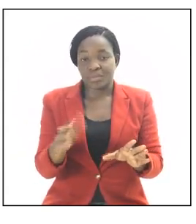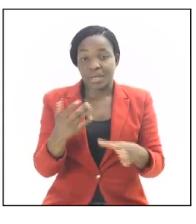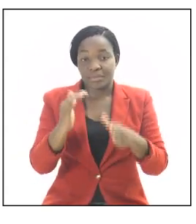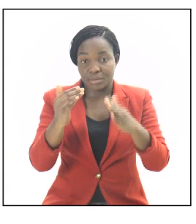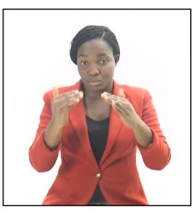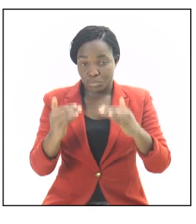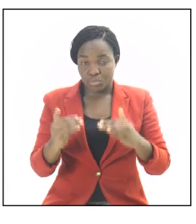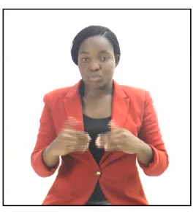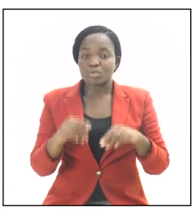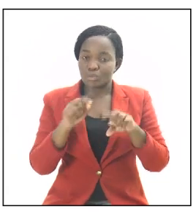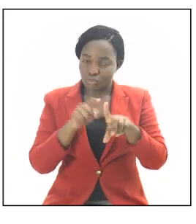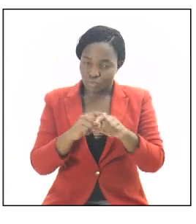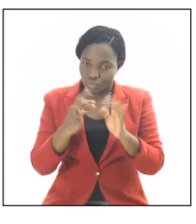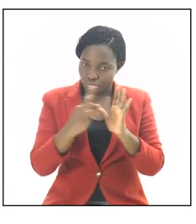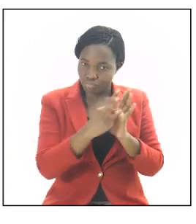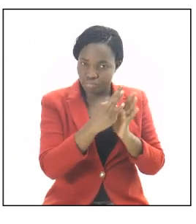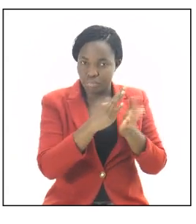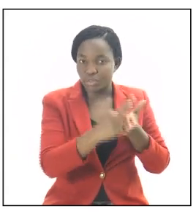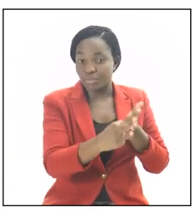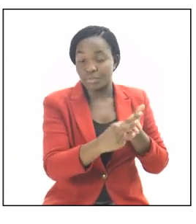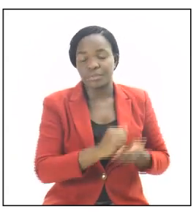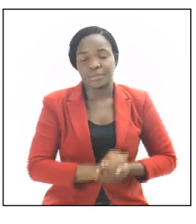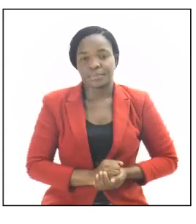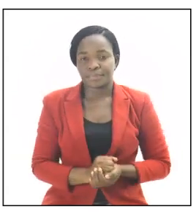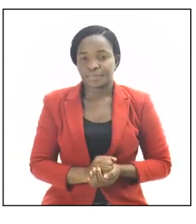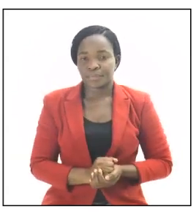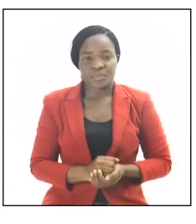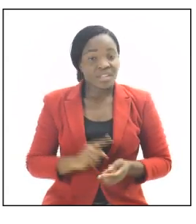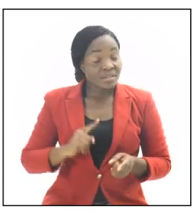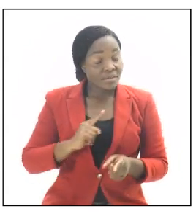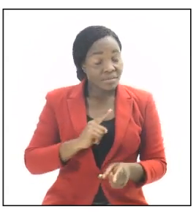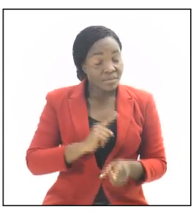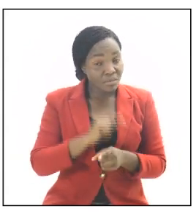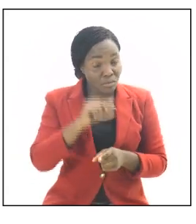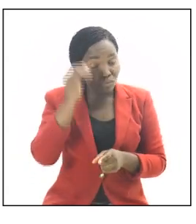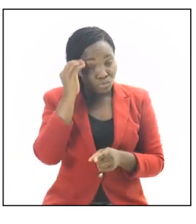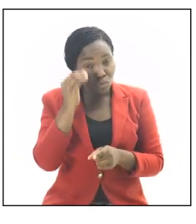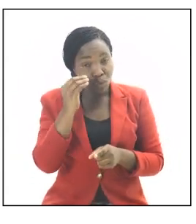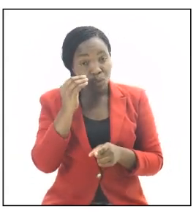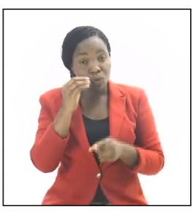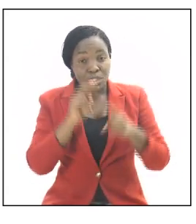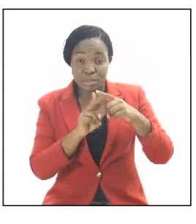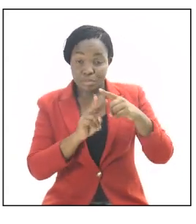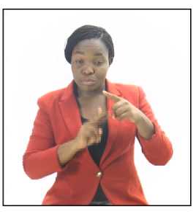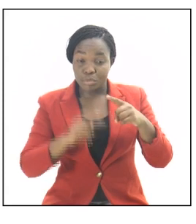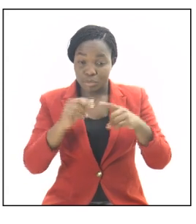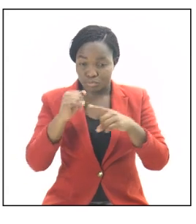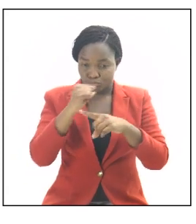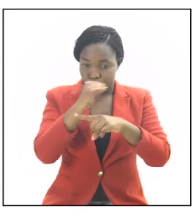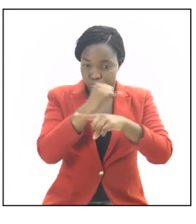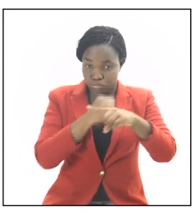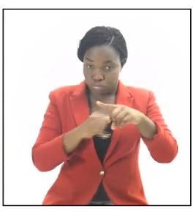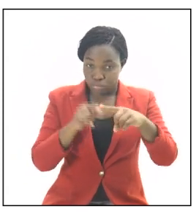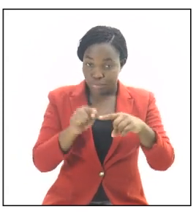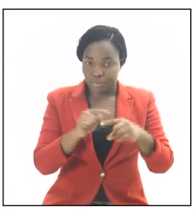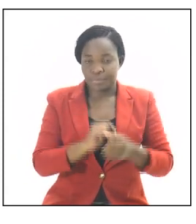applying the formula. To find the pi of any circle for yourself, this is what you can